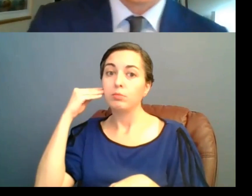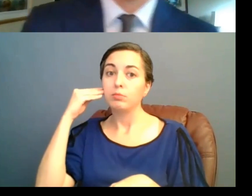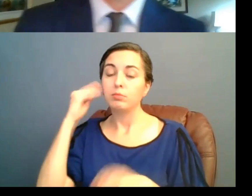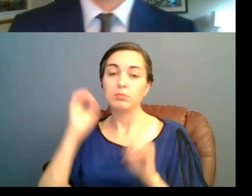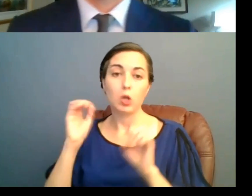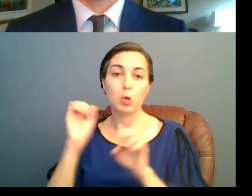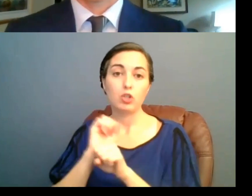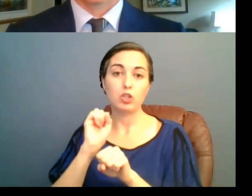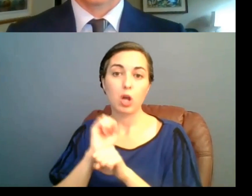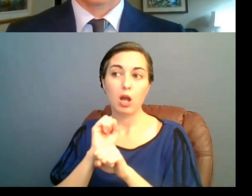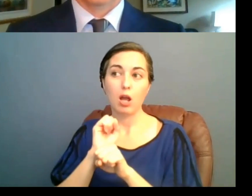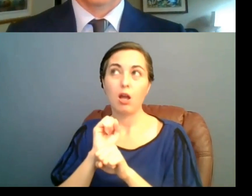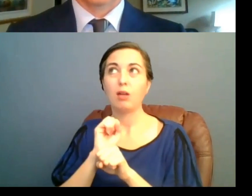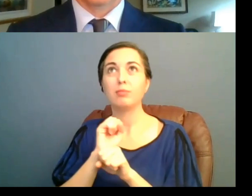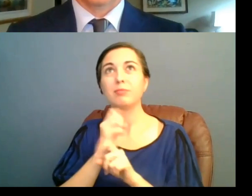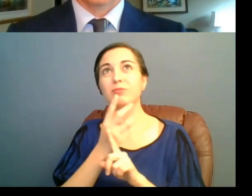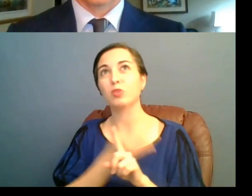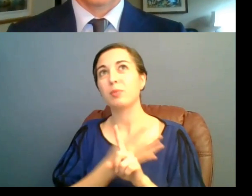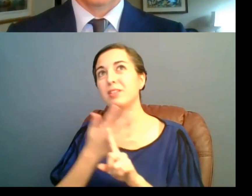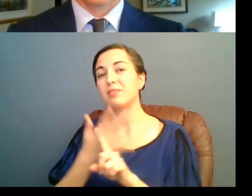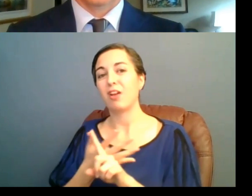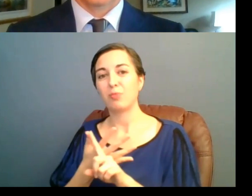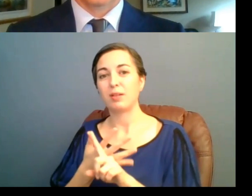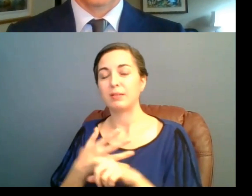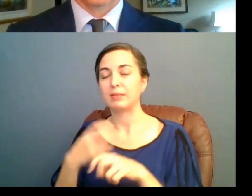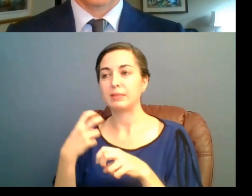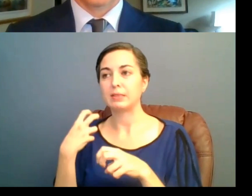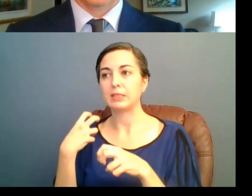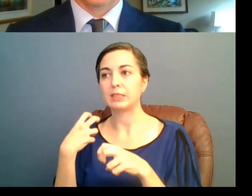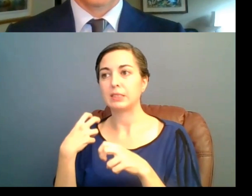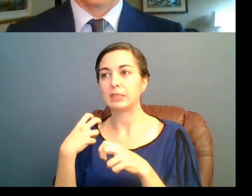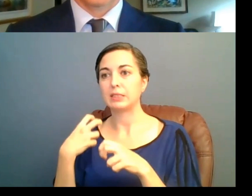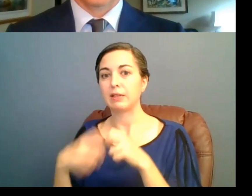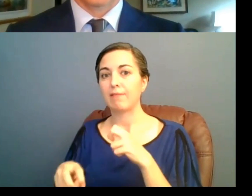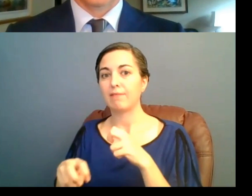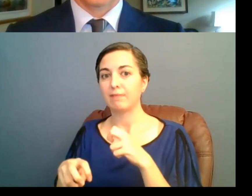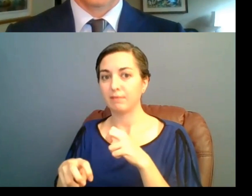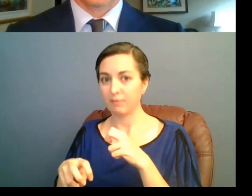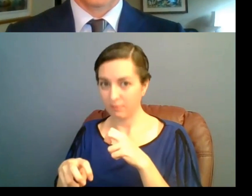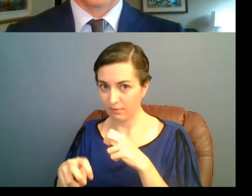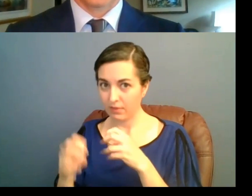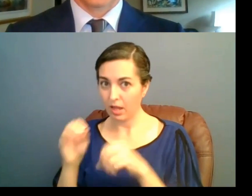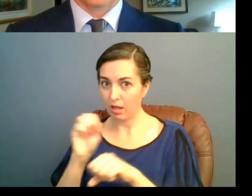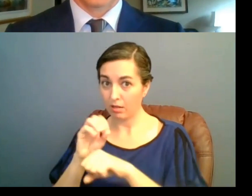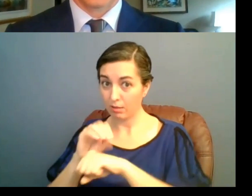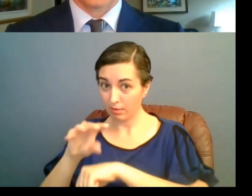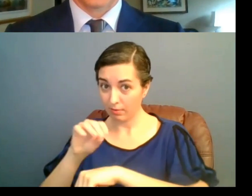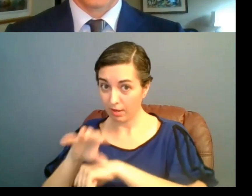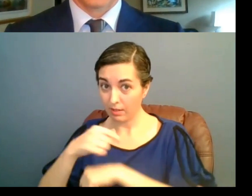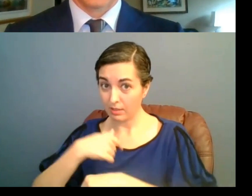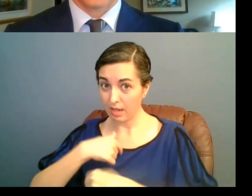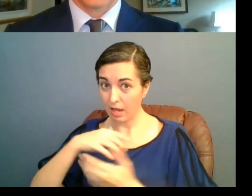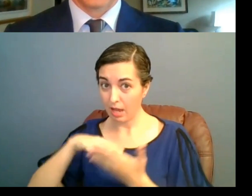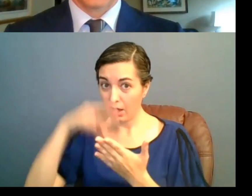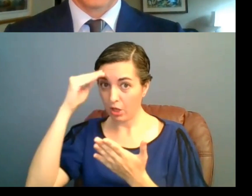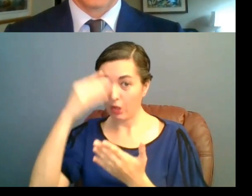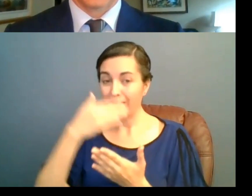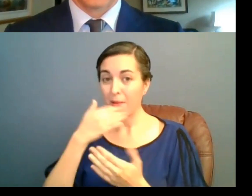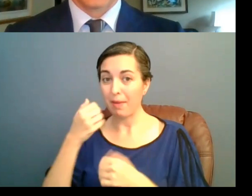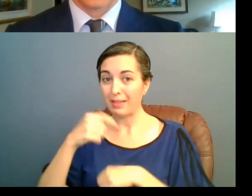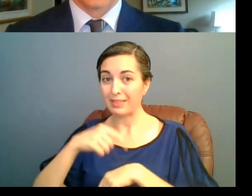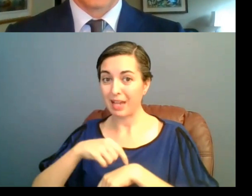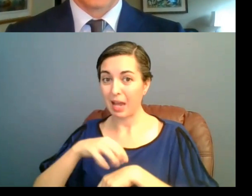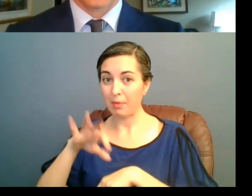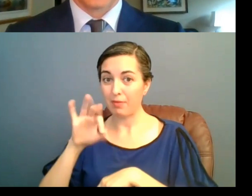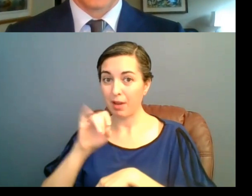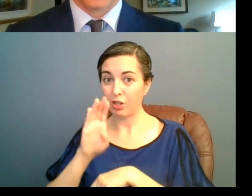unemployed for like 4 to 5 months, which was really tough. I would say a big piece of advice that I learned is the best time to find a job